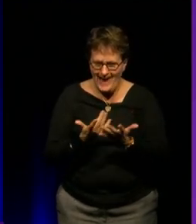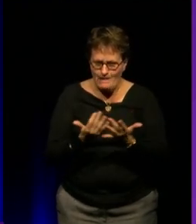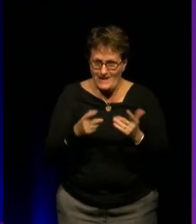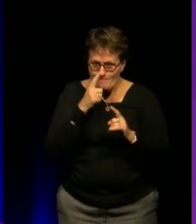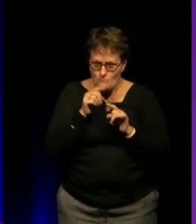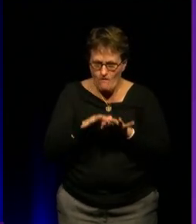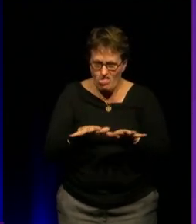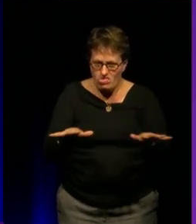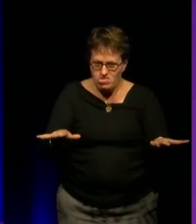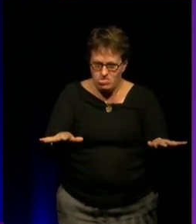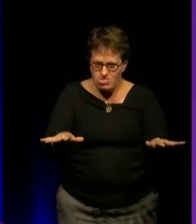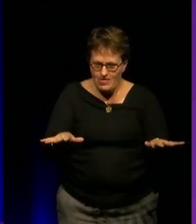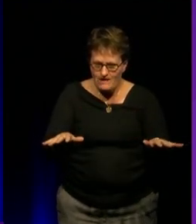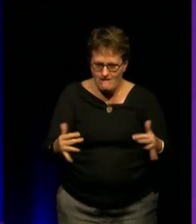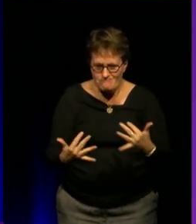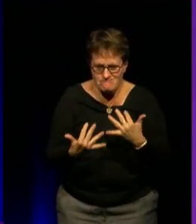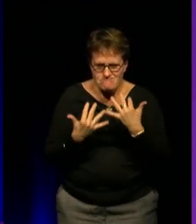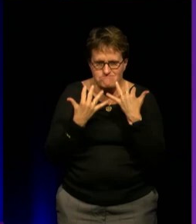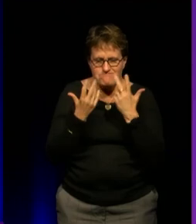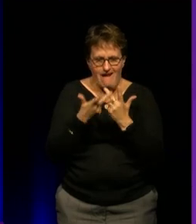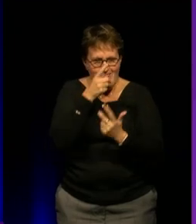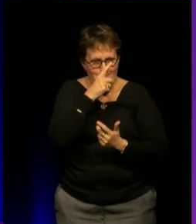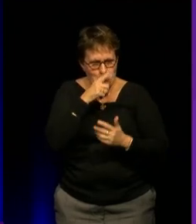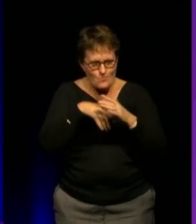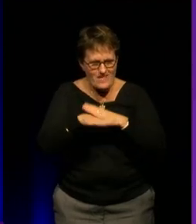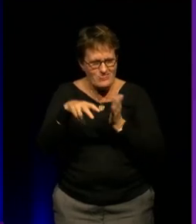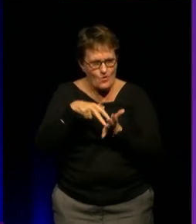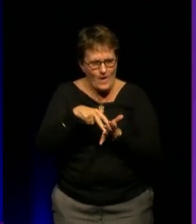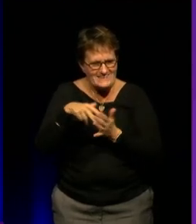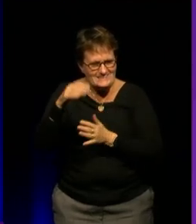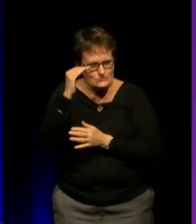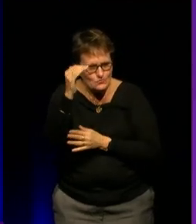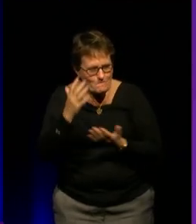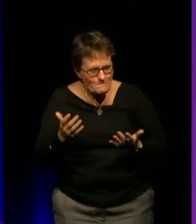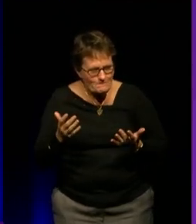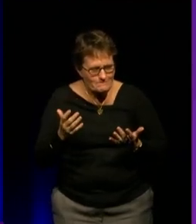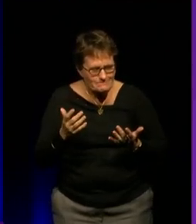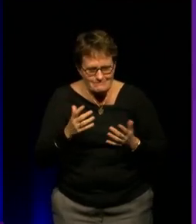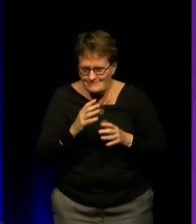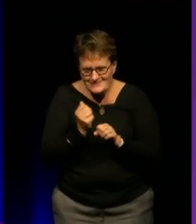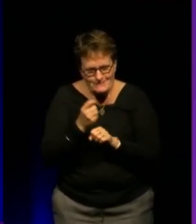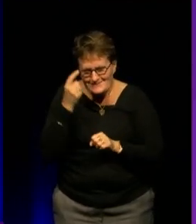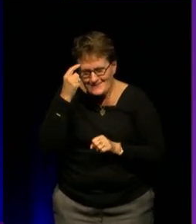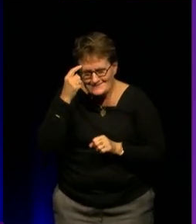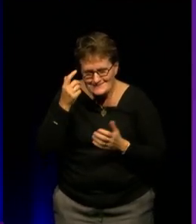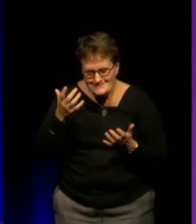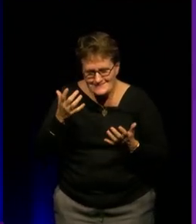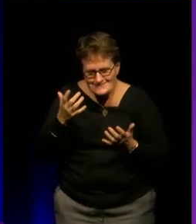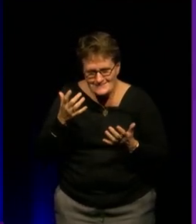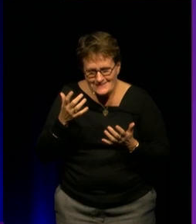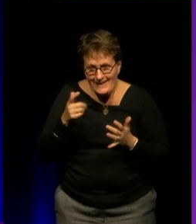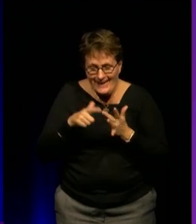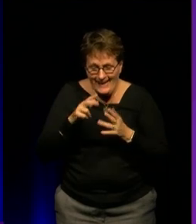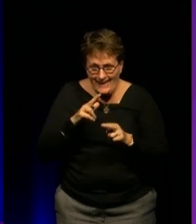it to? How did it just, and I felt like it just didn't make sense. It didn't make sense. If he could have made